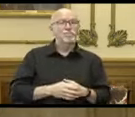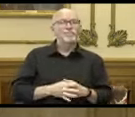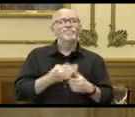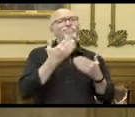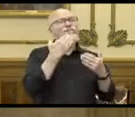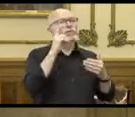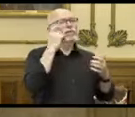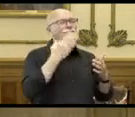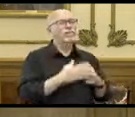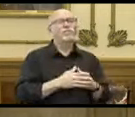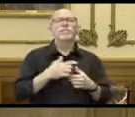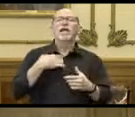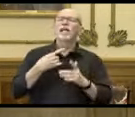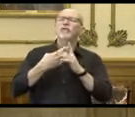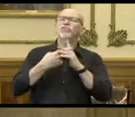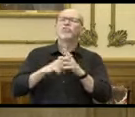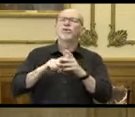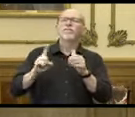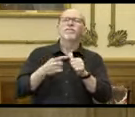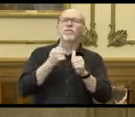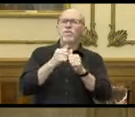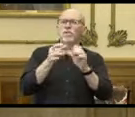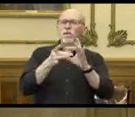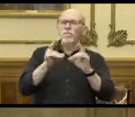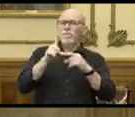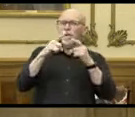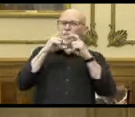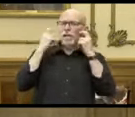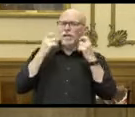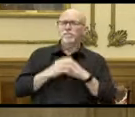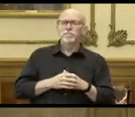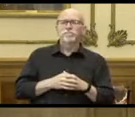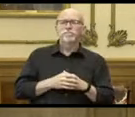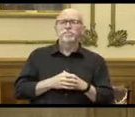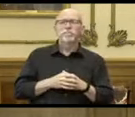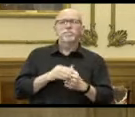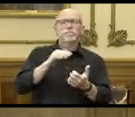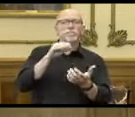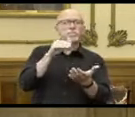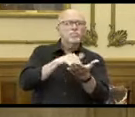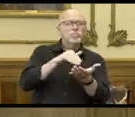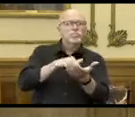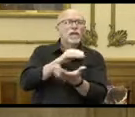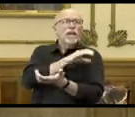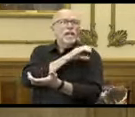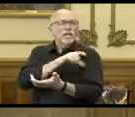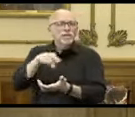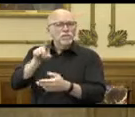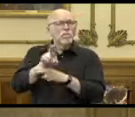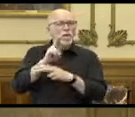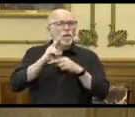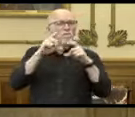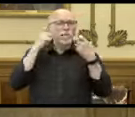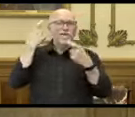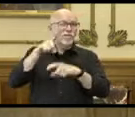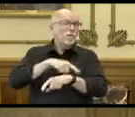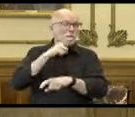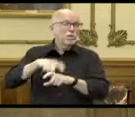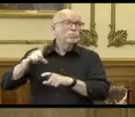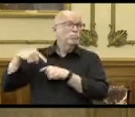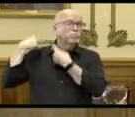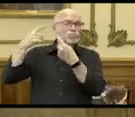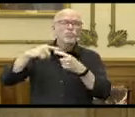you, Governor. I'd like to start first with a couple comments about masks. So physicians and other clinicians have worn masks for a long time to